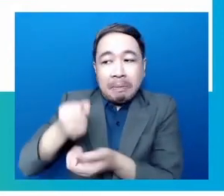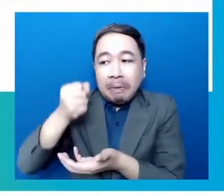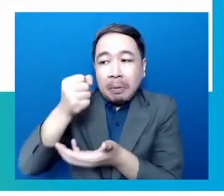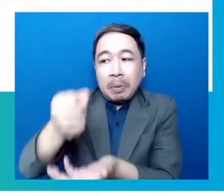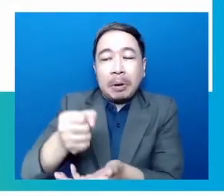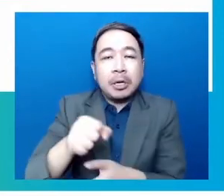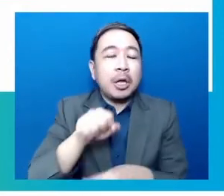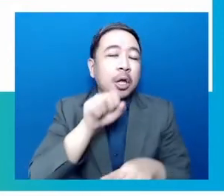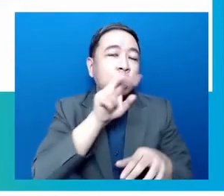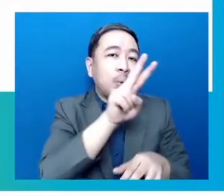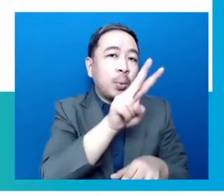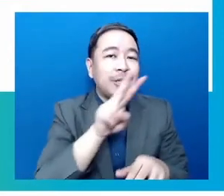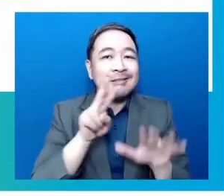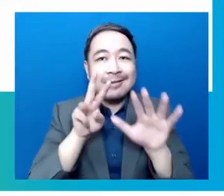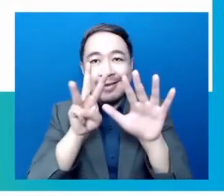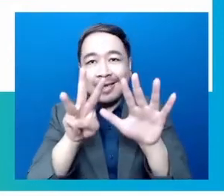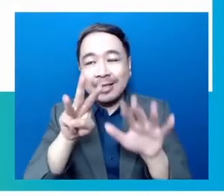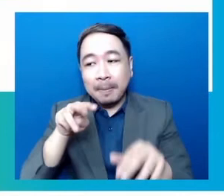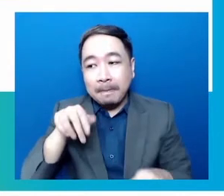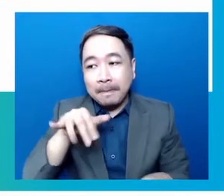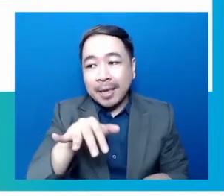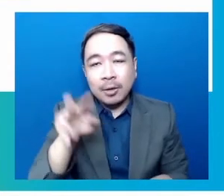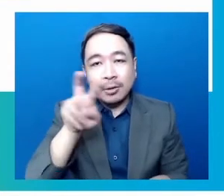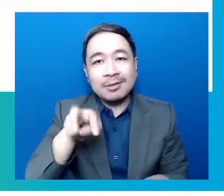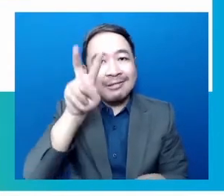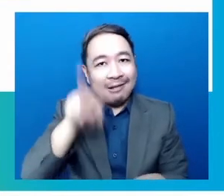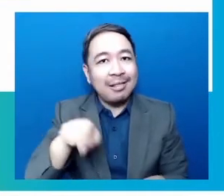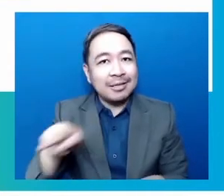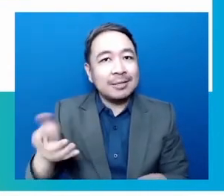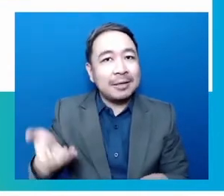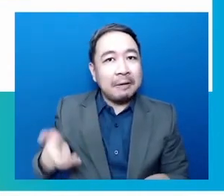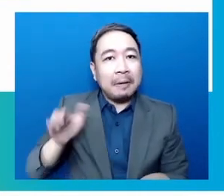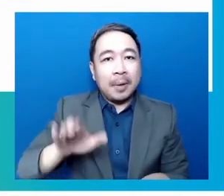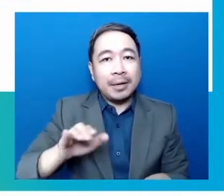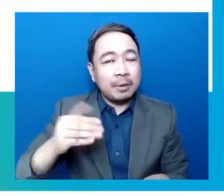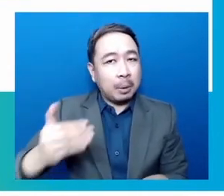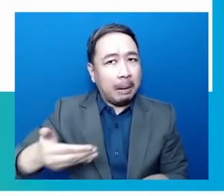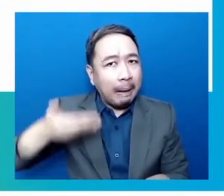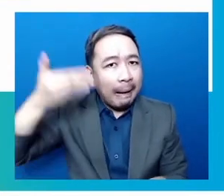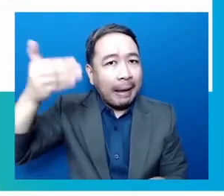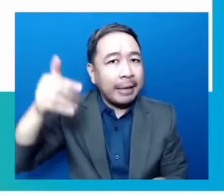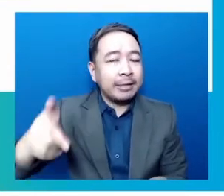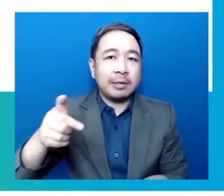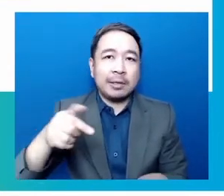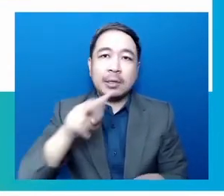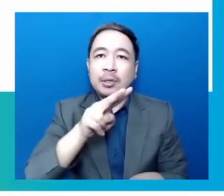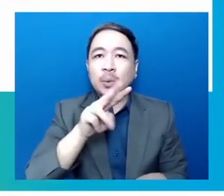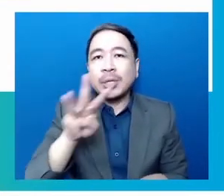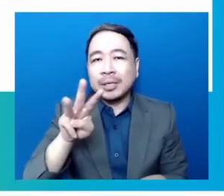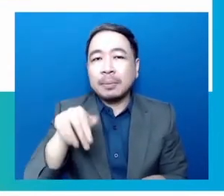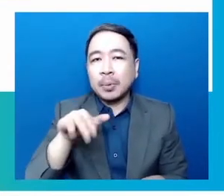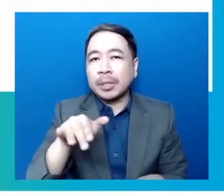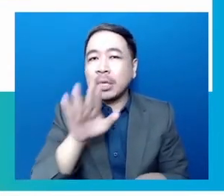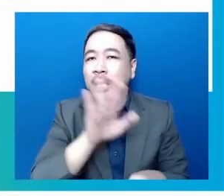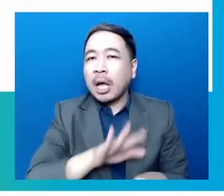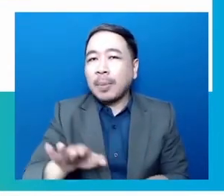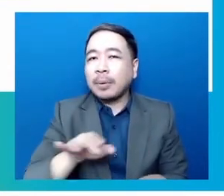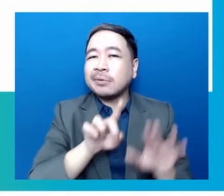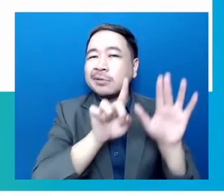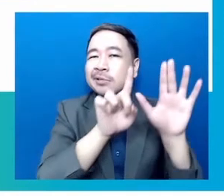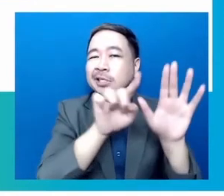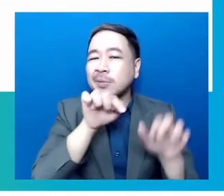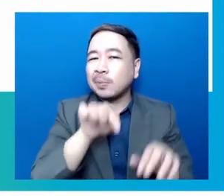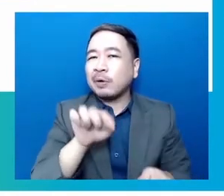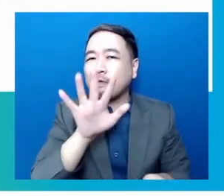got highest investment, which is 23%, and the amount is around $6.5